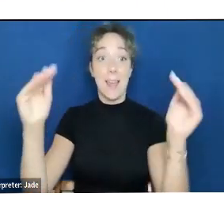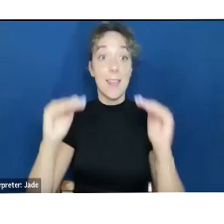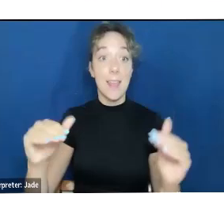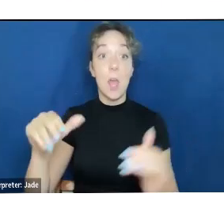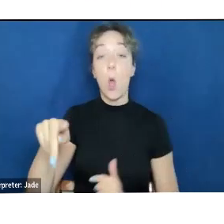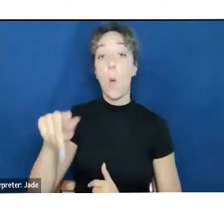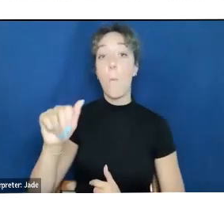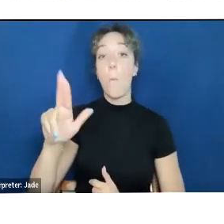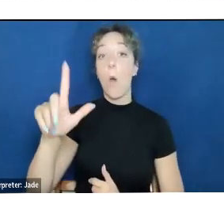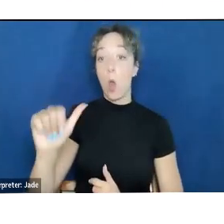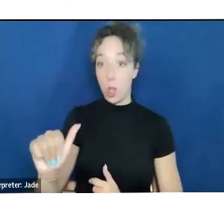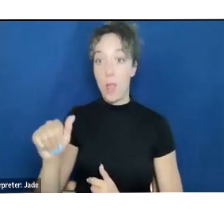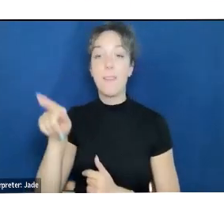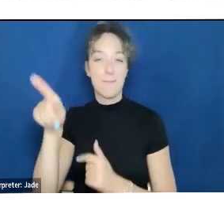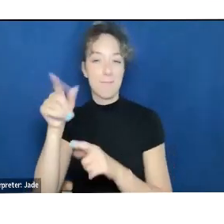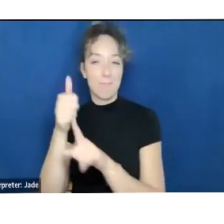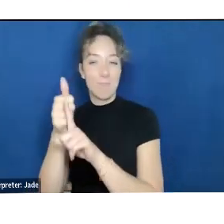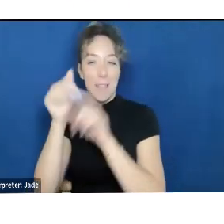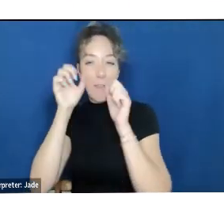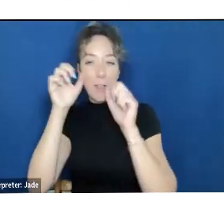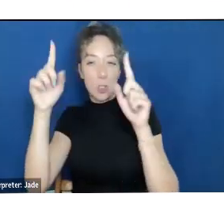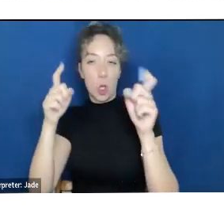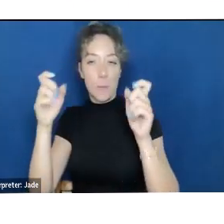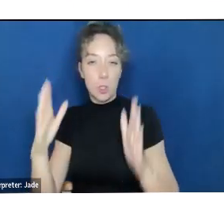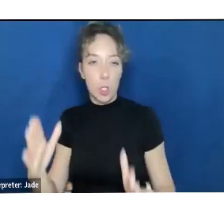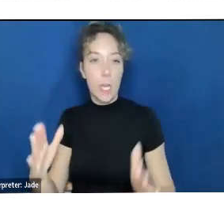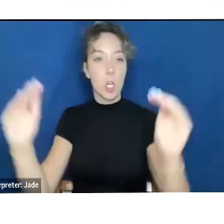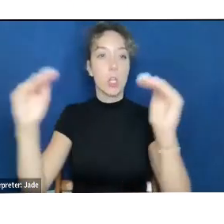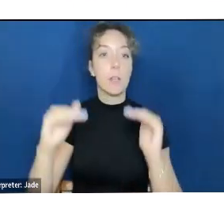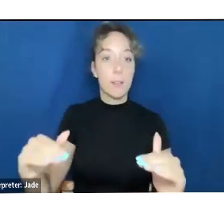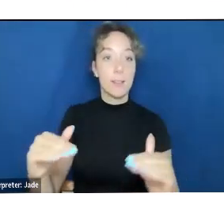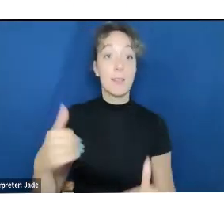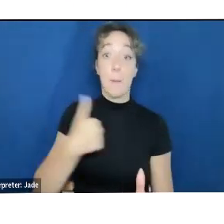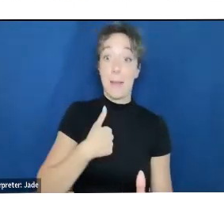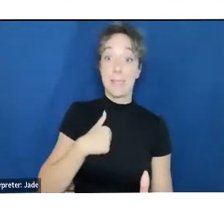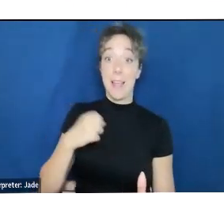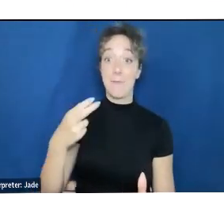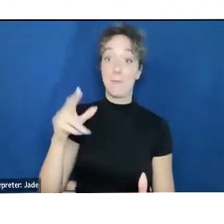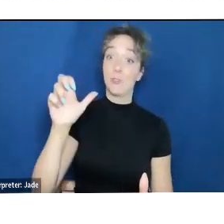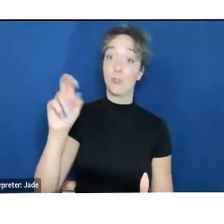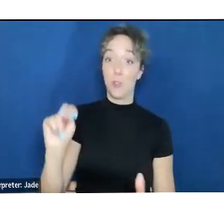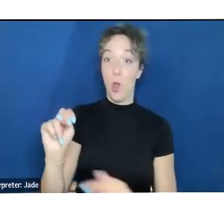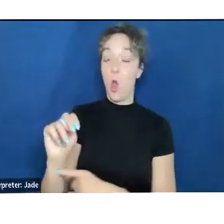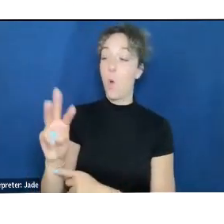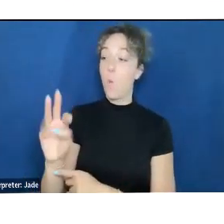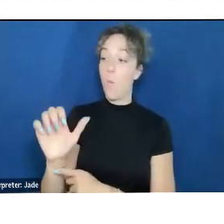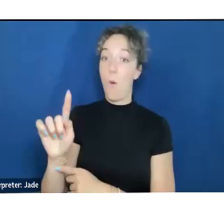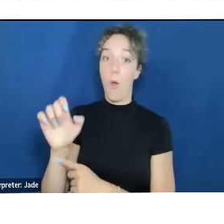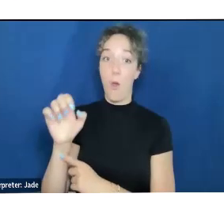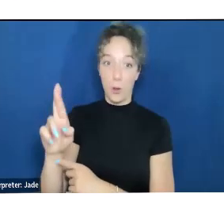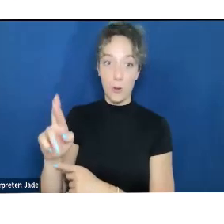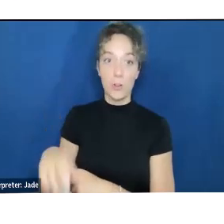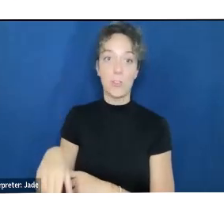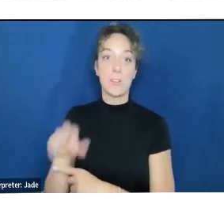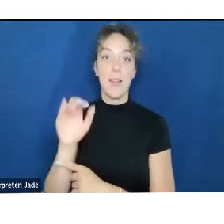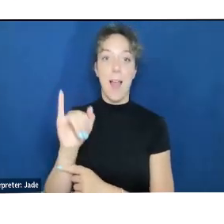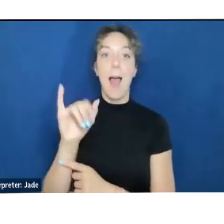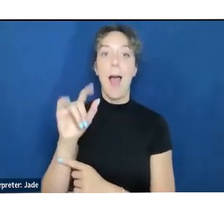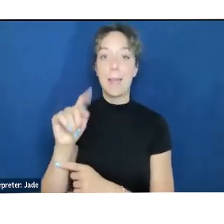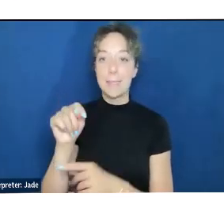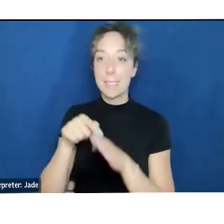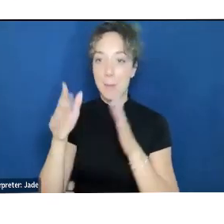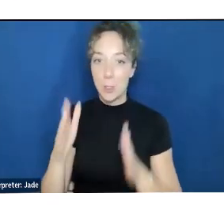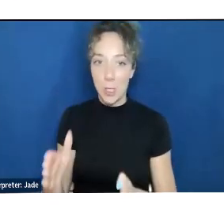Mishima, myself as an ITS1, Sean Walker. From our Special